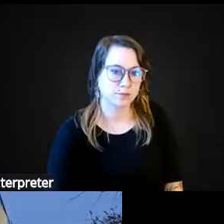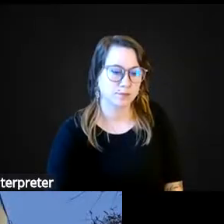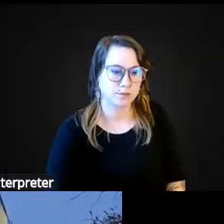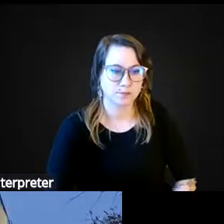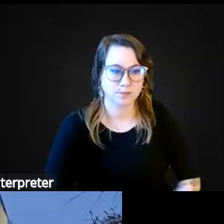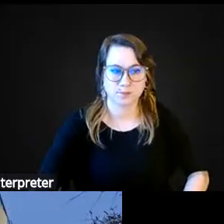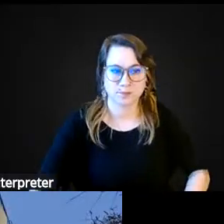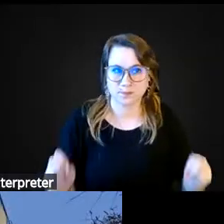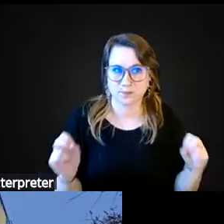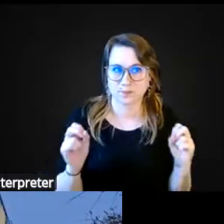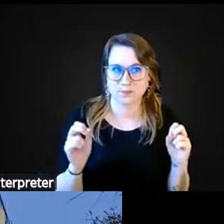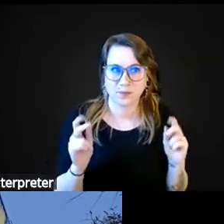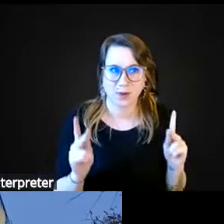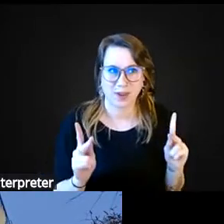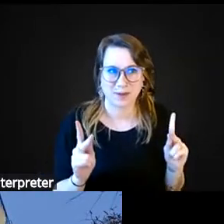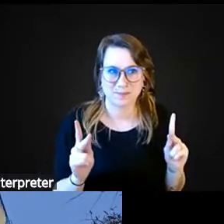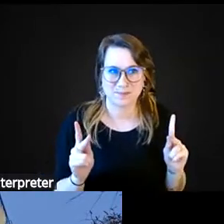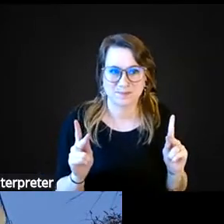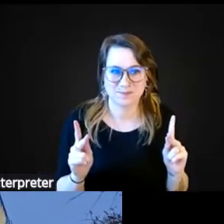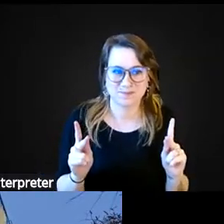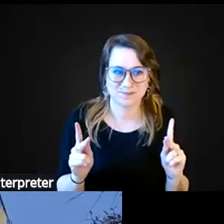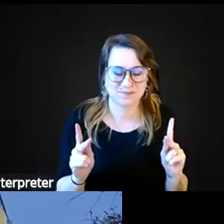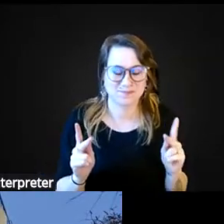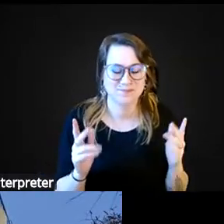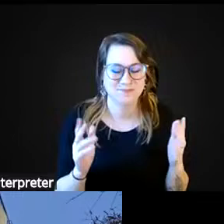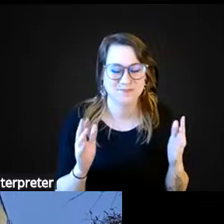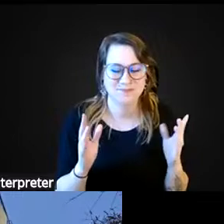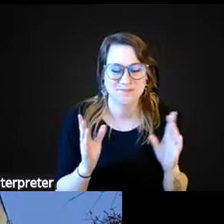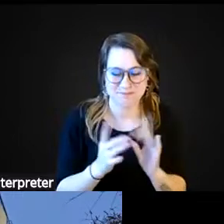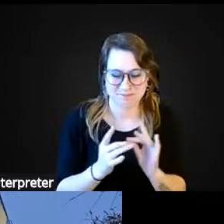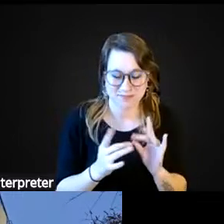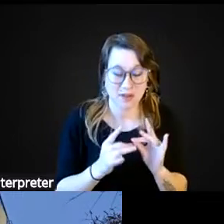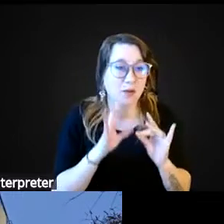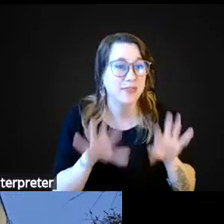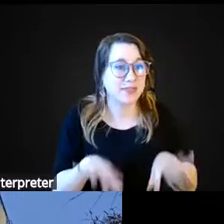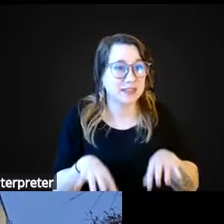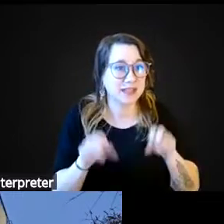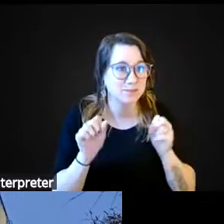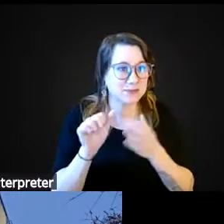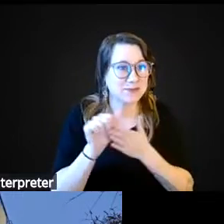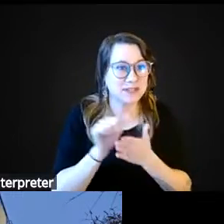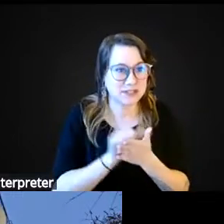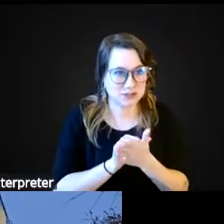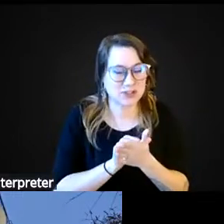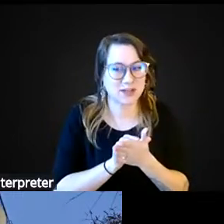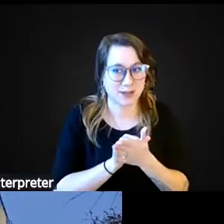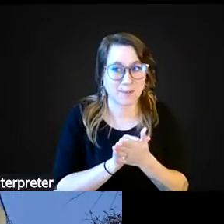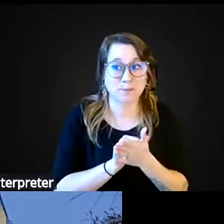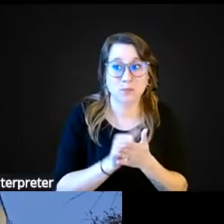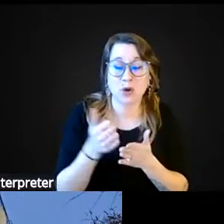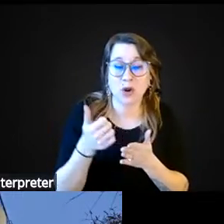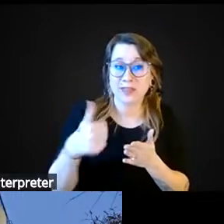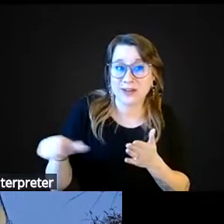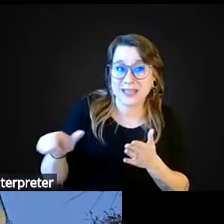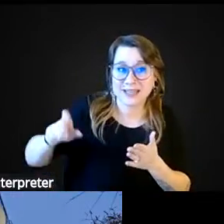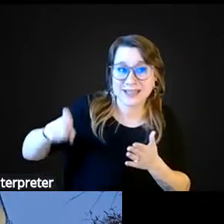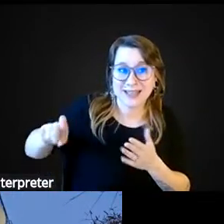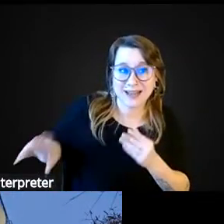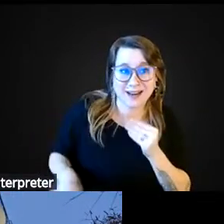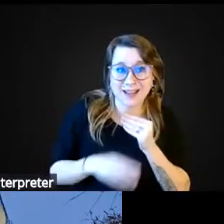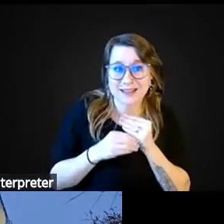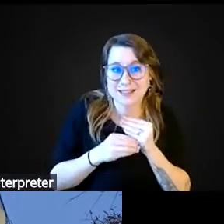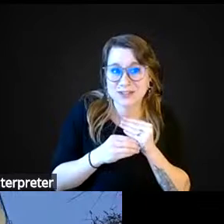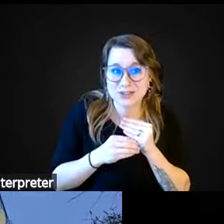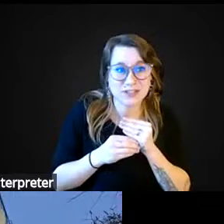Okay, perfect. Where was I? Oh, the adoption of the agenda. So, were there any needed additions